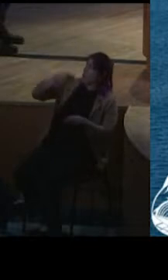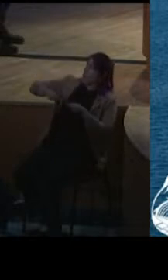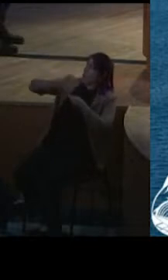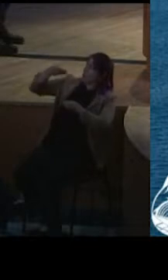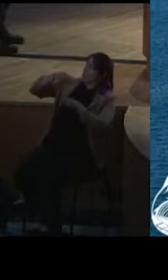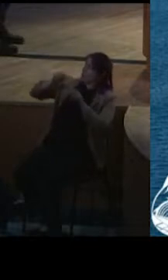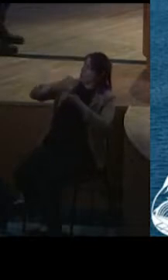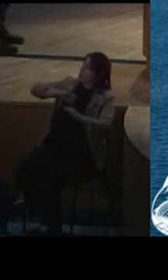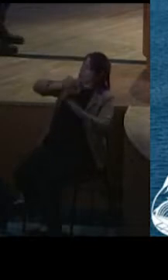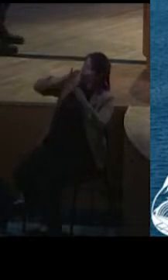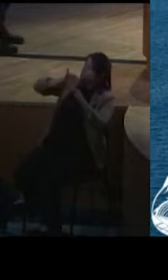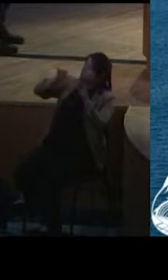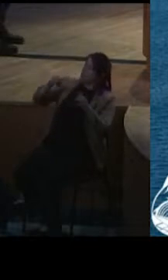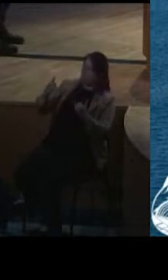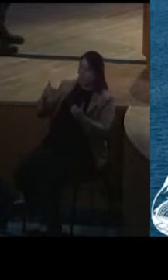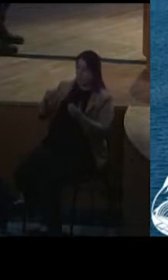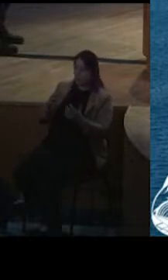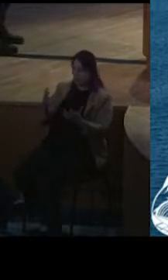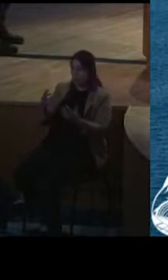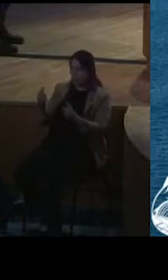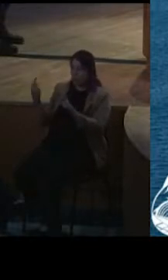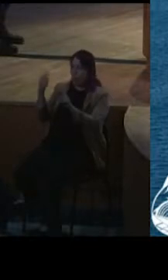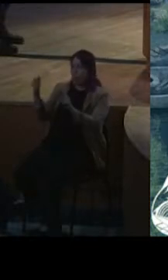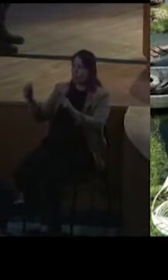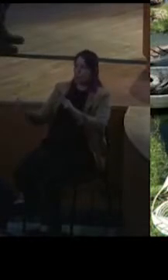of years before Western contact.